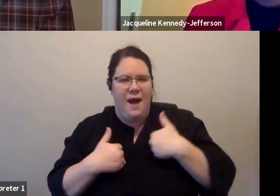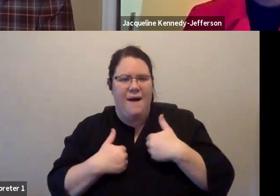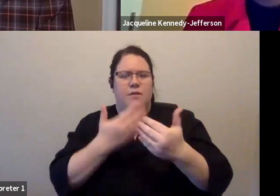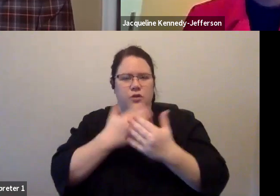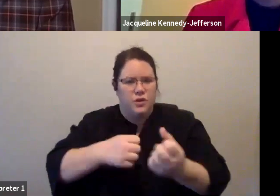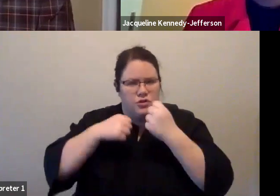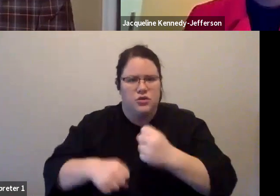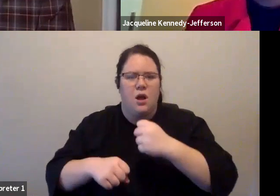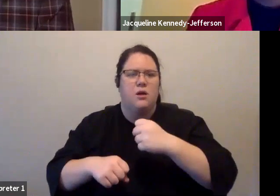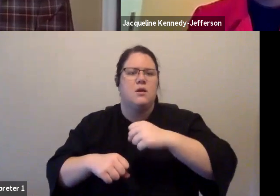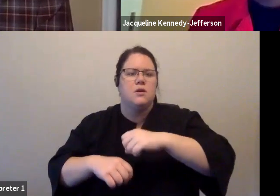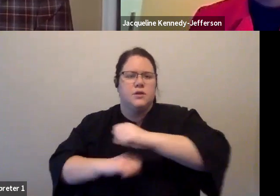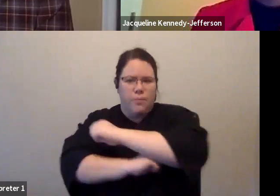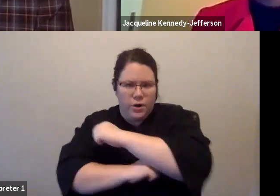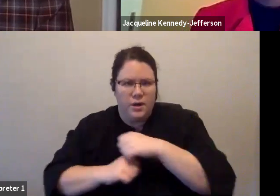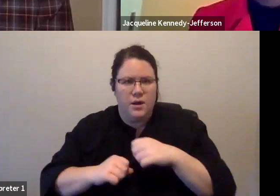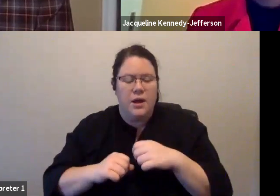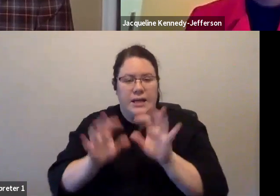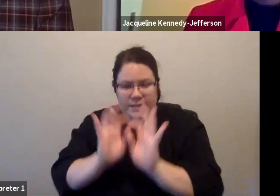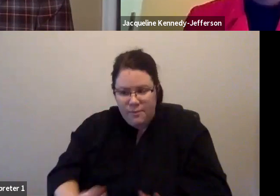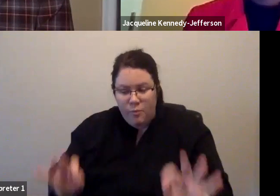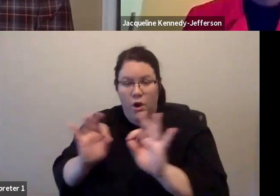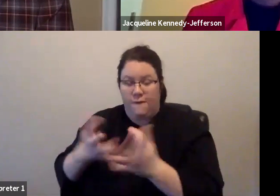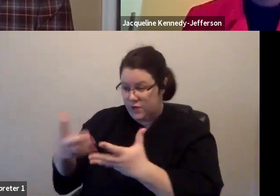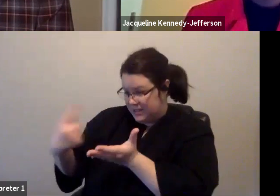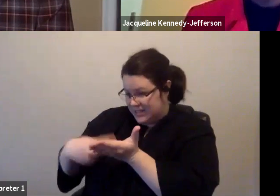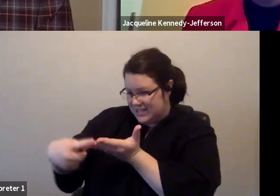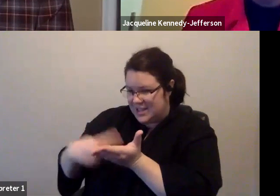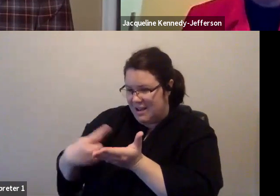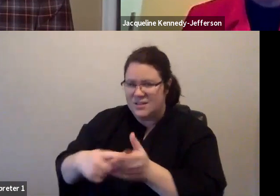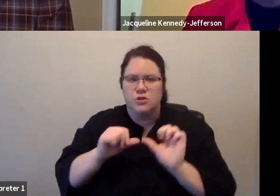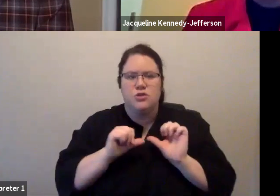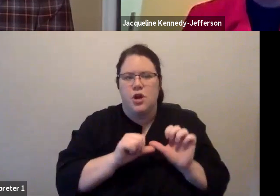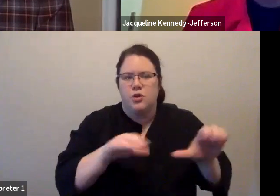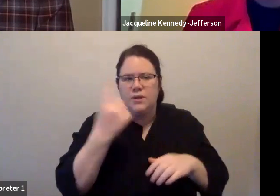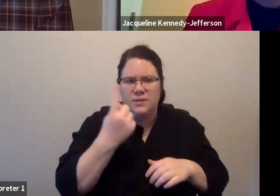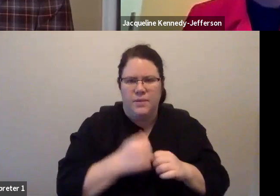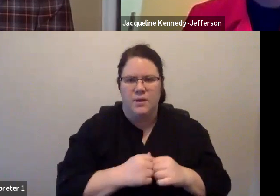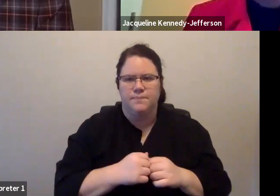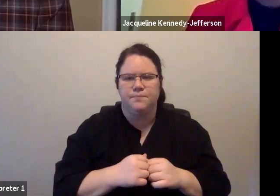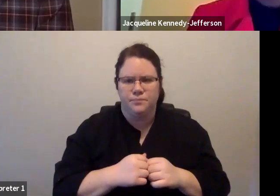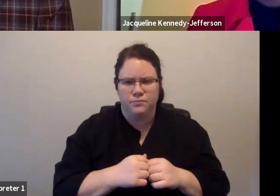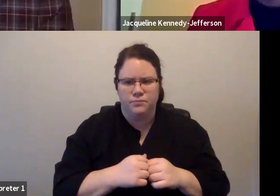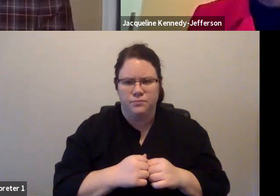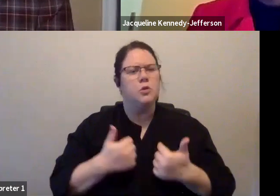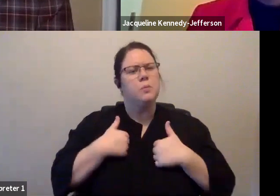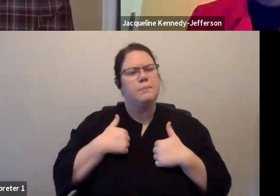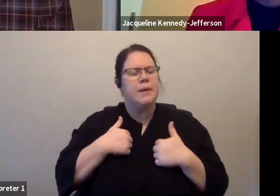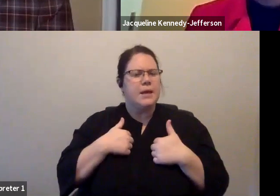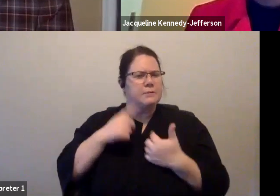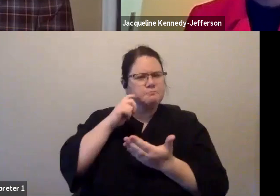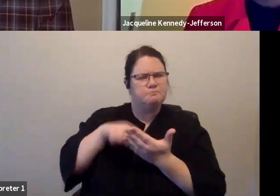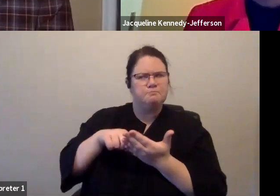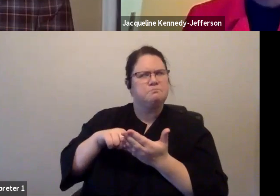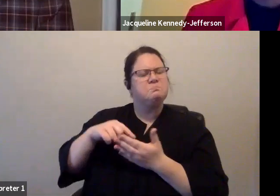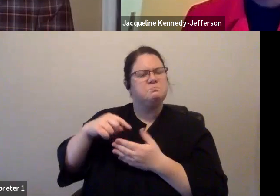it's really critical to build the infrastructure. I think where I see why I have observed some companies,